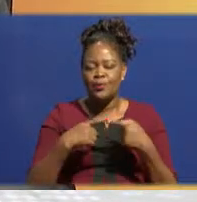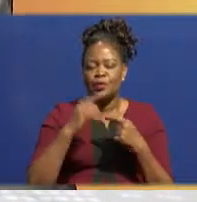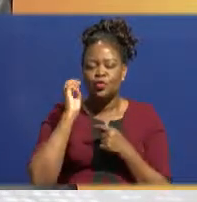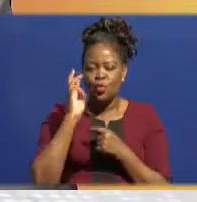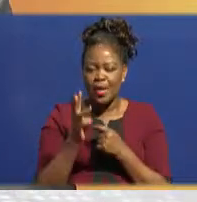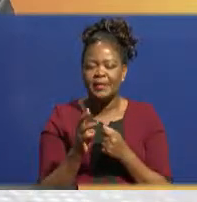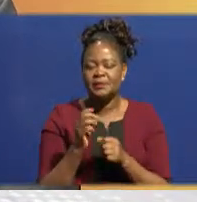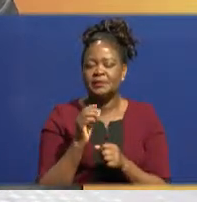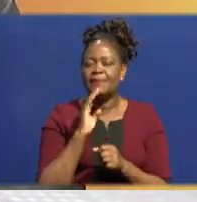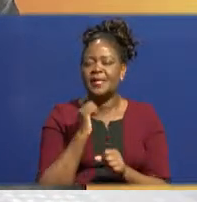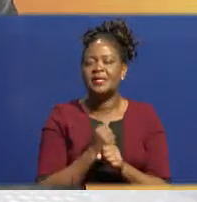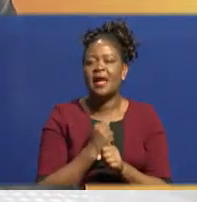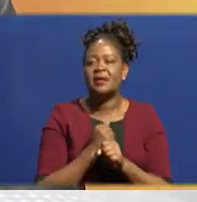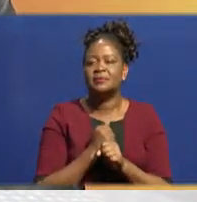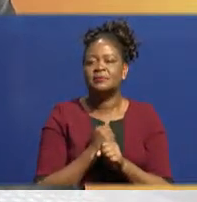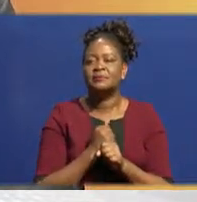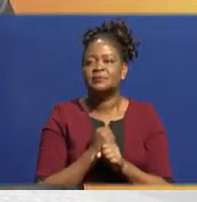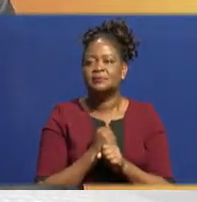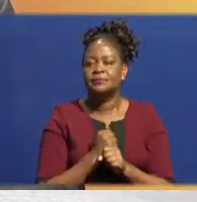play out.